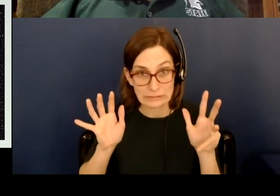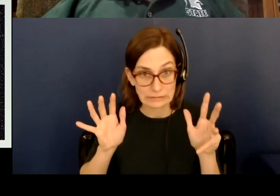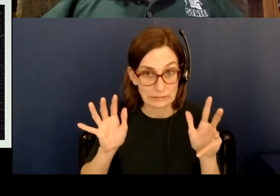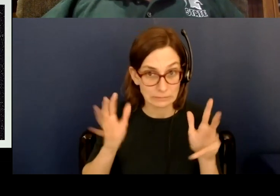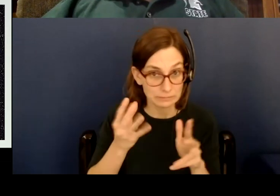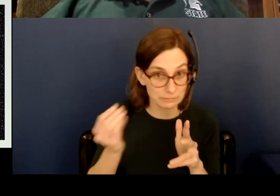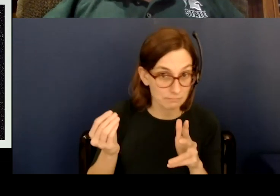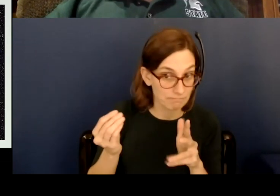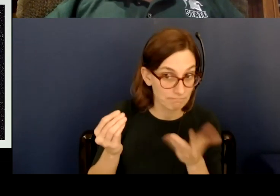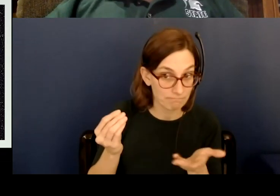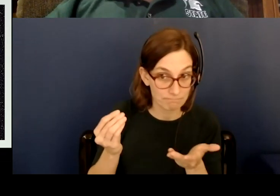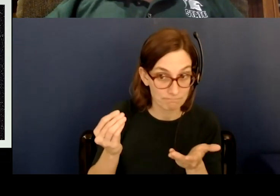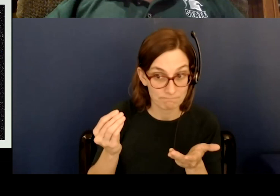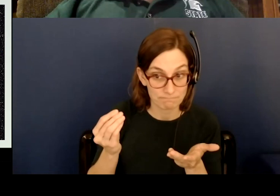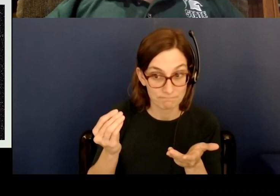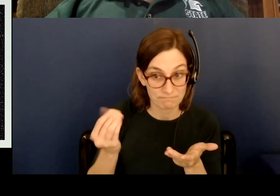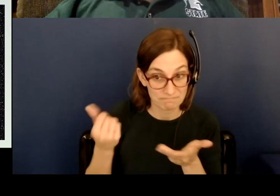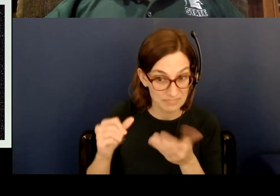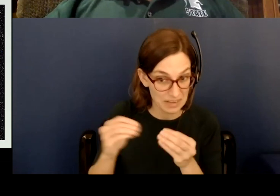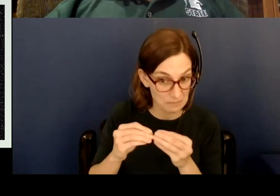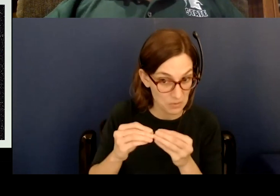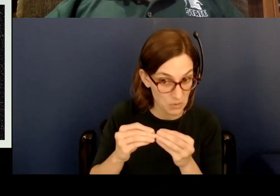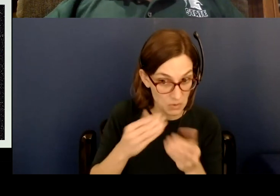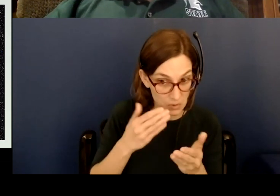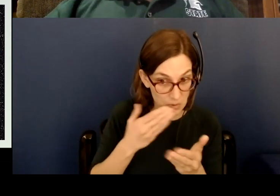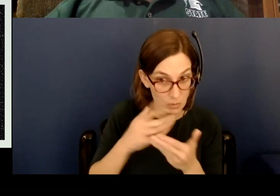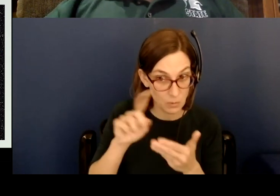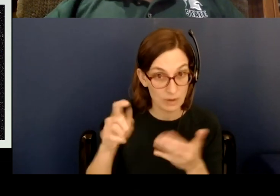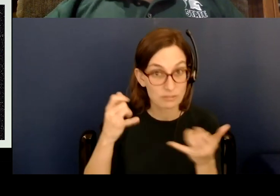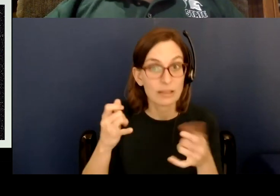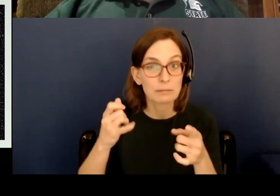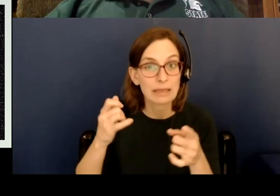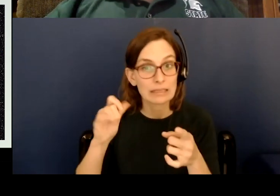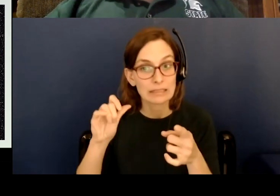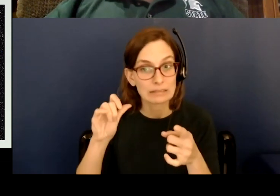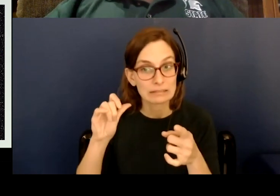And are there any questions? My address here,